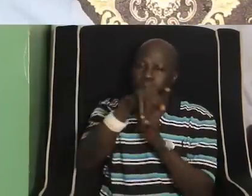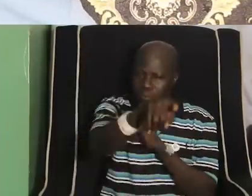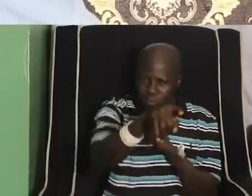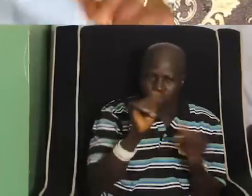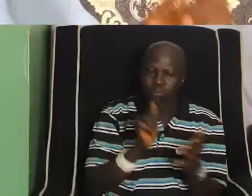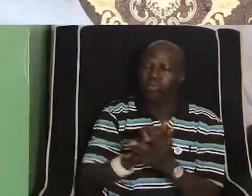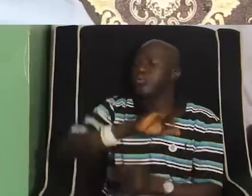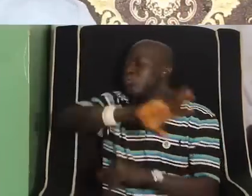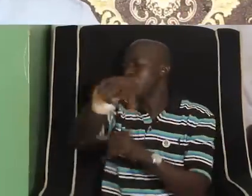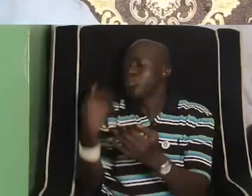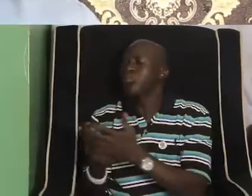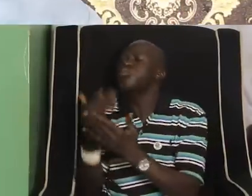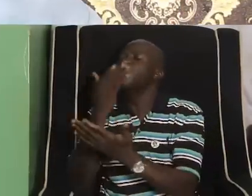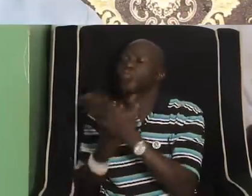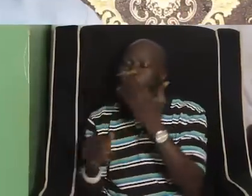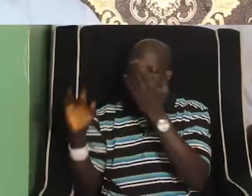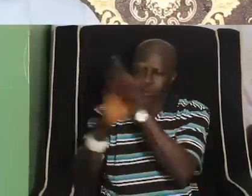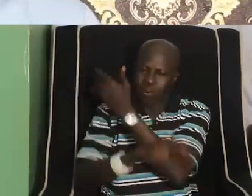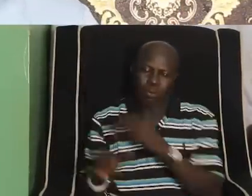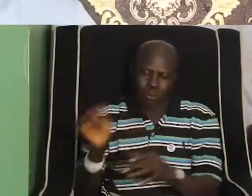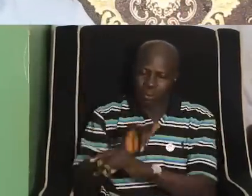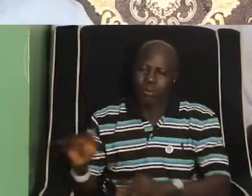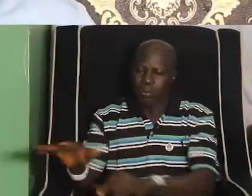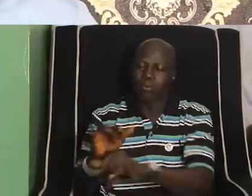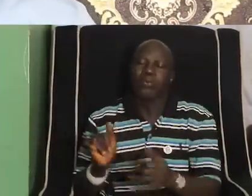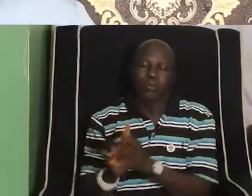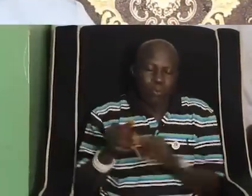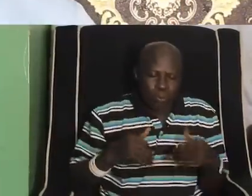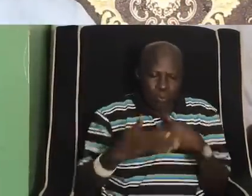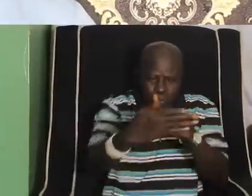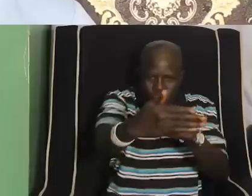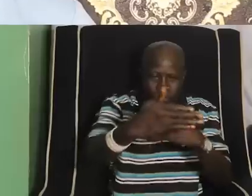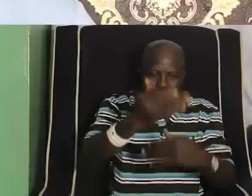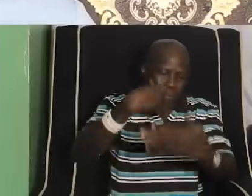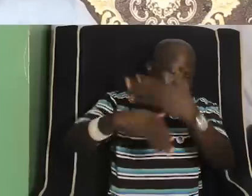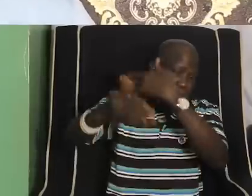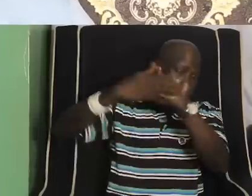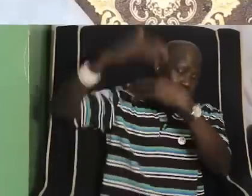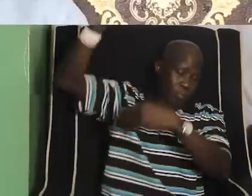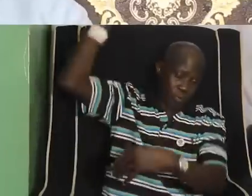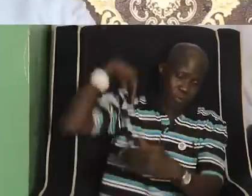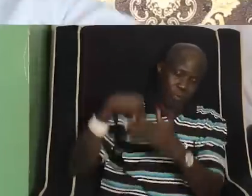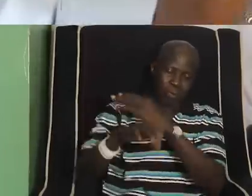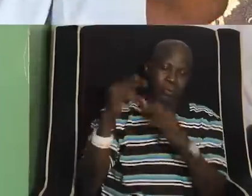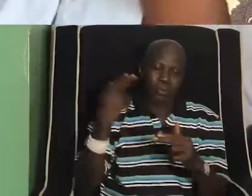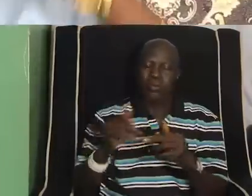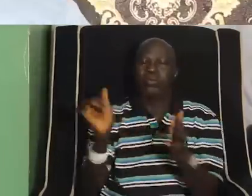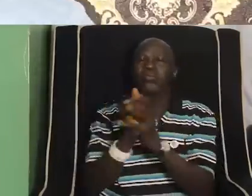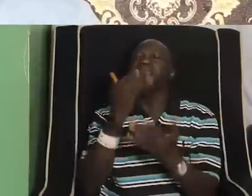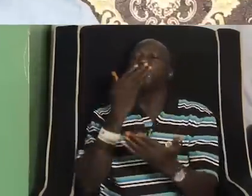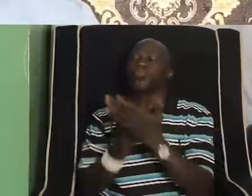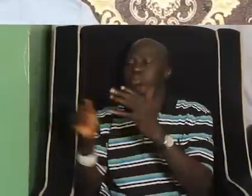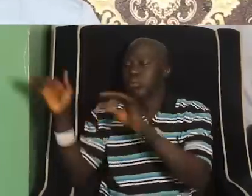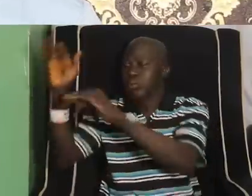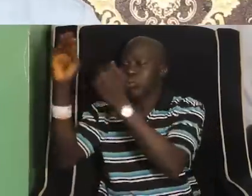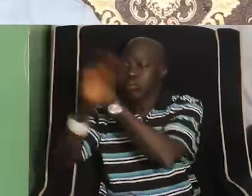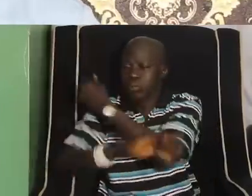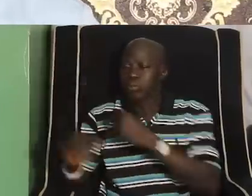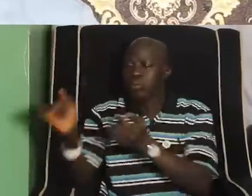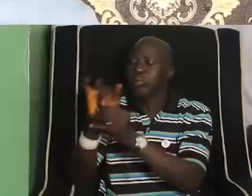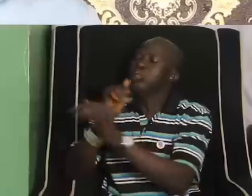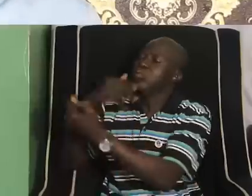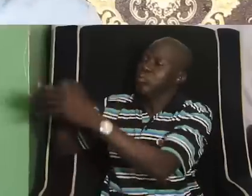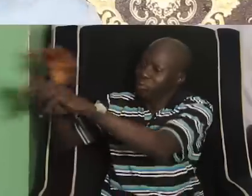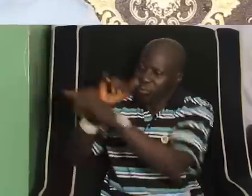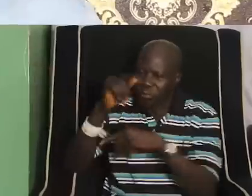surprise. Good neighbor, friend, and right. Front and back. In the name of Jesus. That goodness will